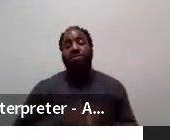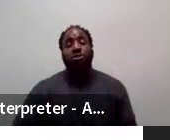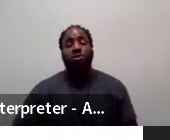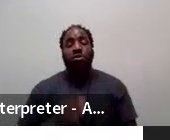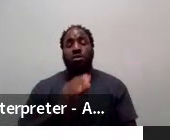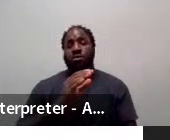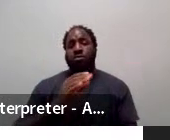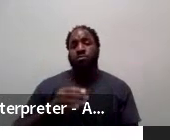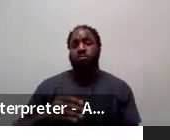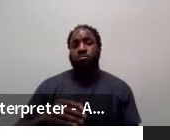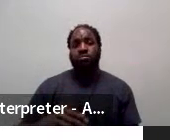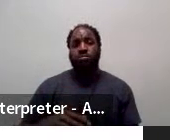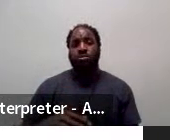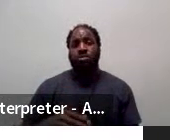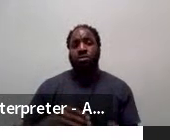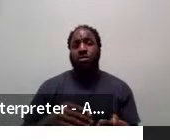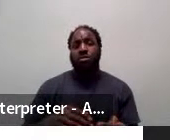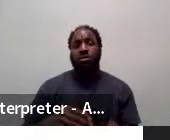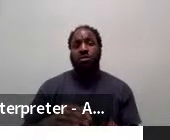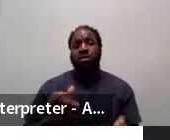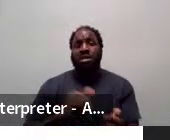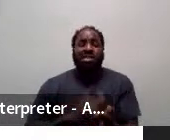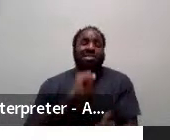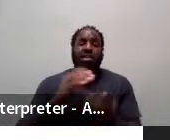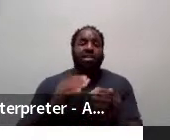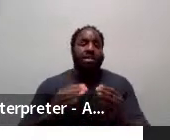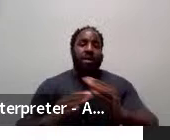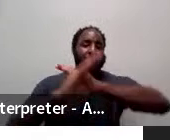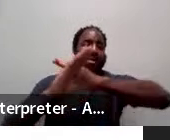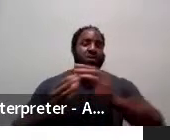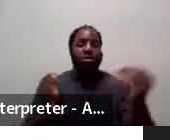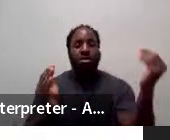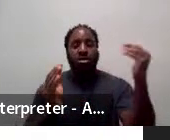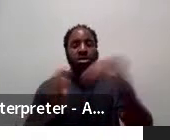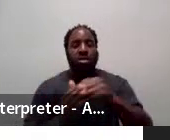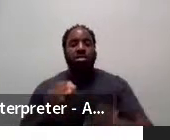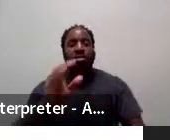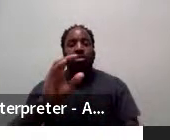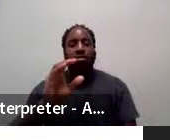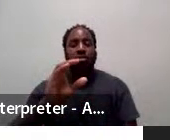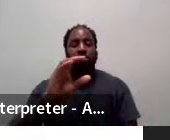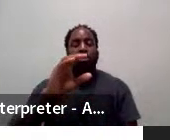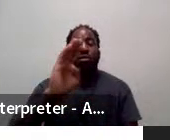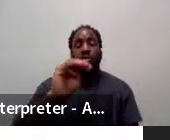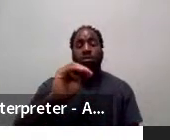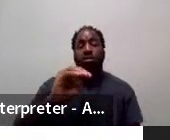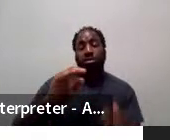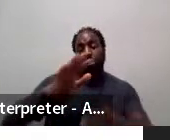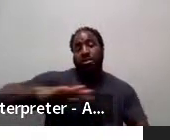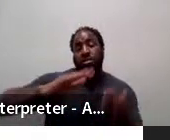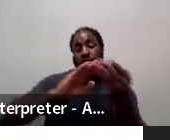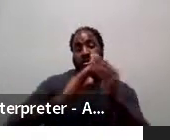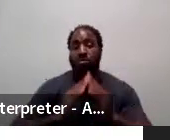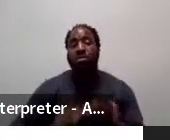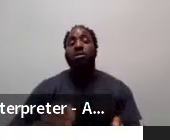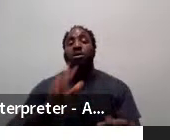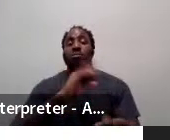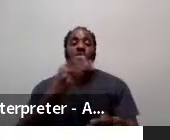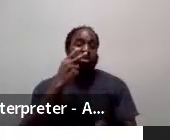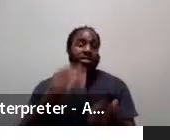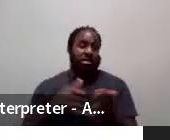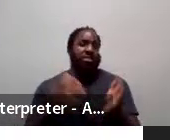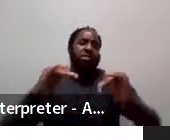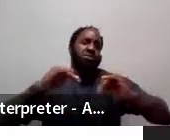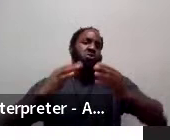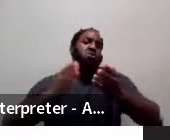an East Tremont Avenue that's not a barrier between the Parkchester and the Van Nest communities, but really a seam that's an inviting street that people can